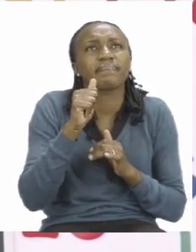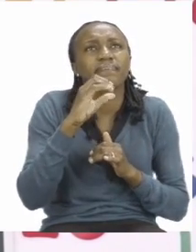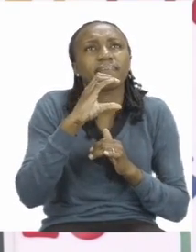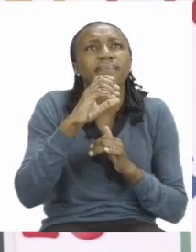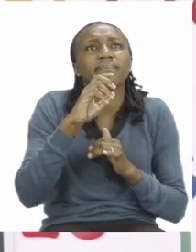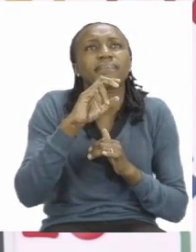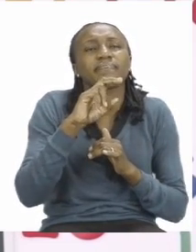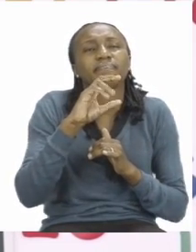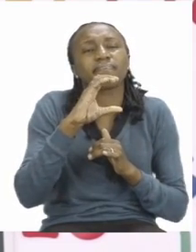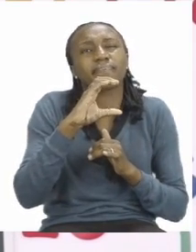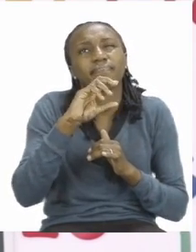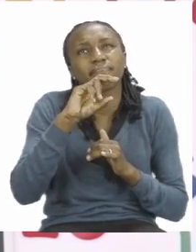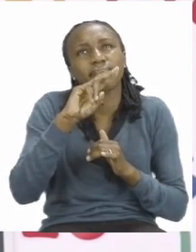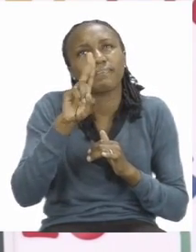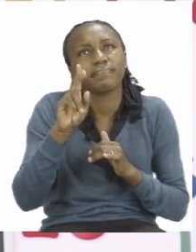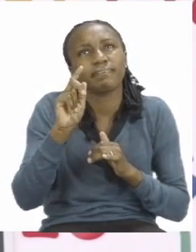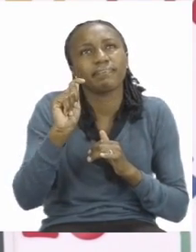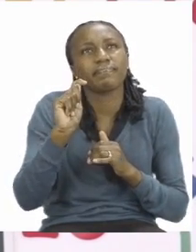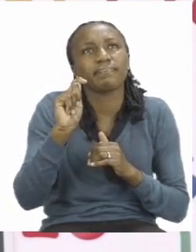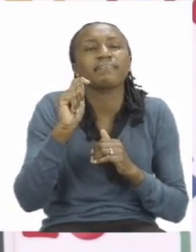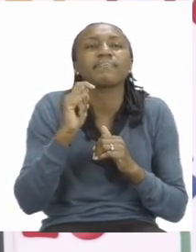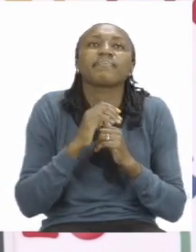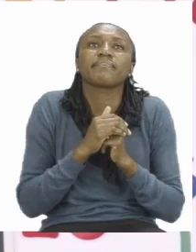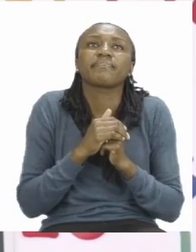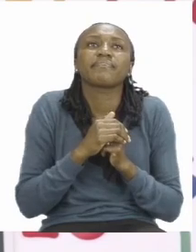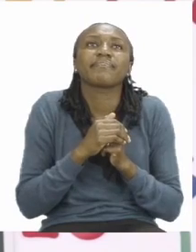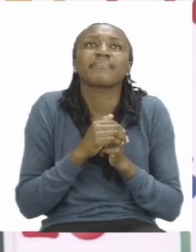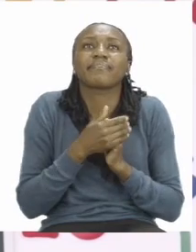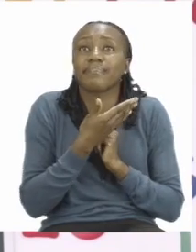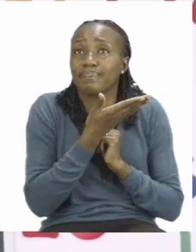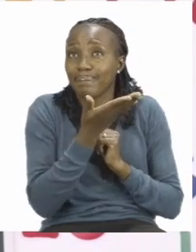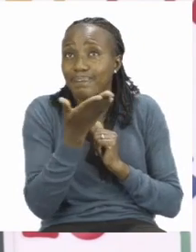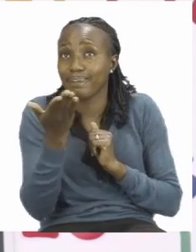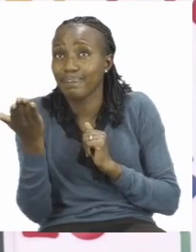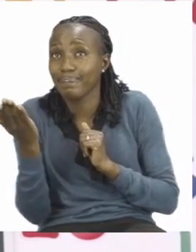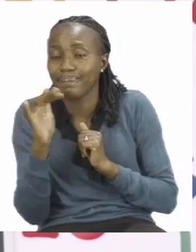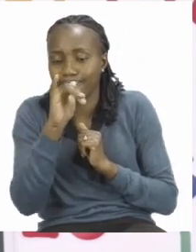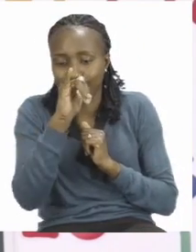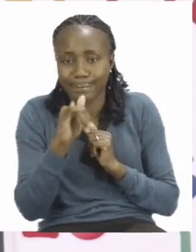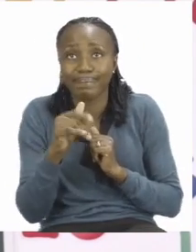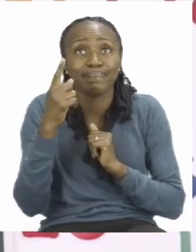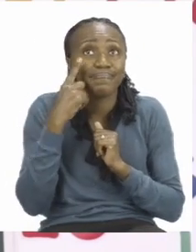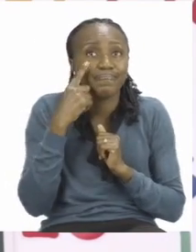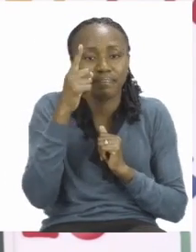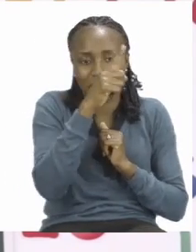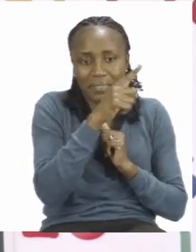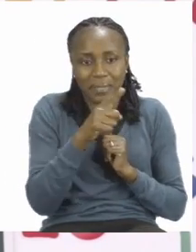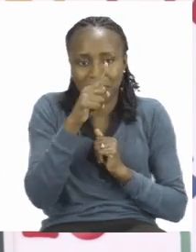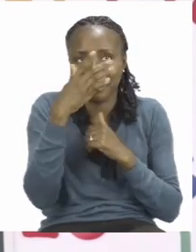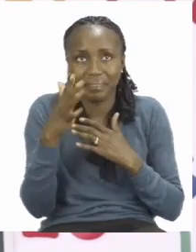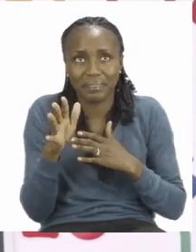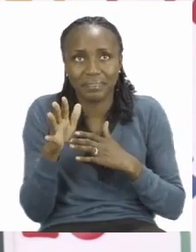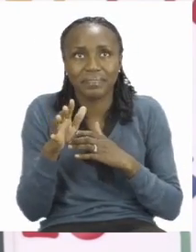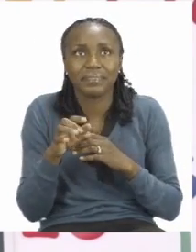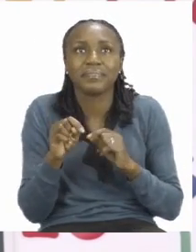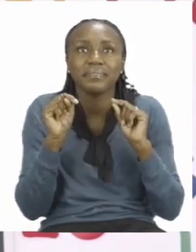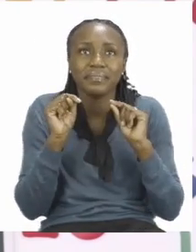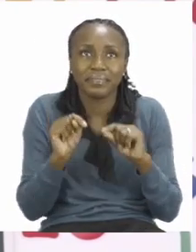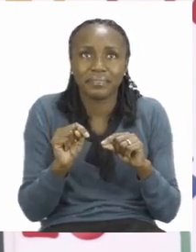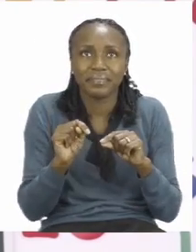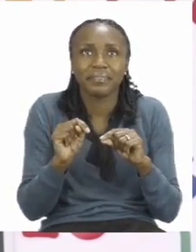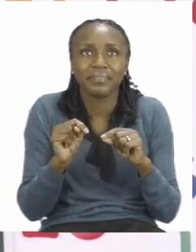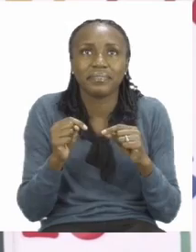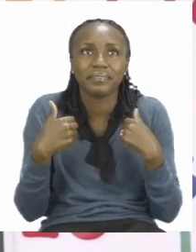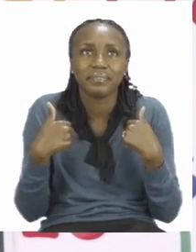Good job. So now you have found all the yi sounds. Then we have a few things that start